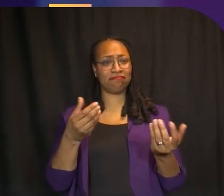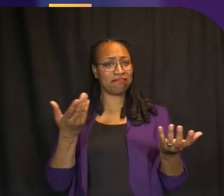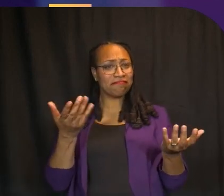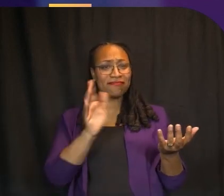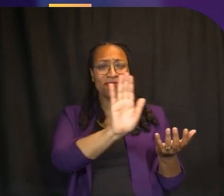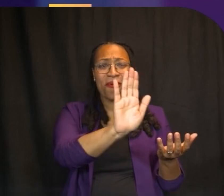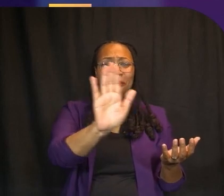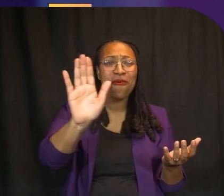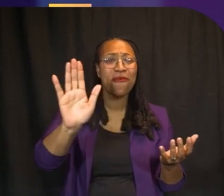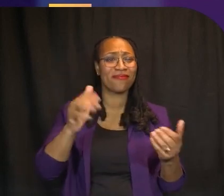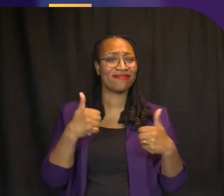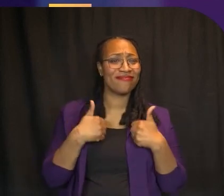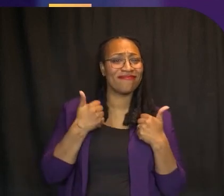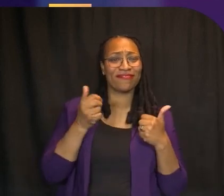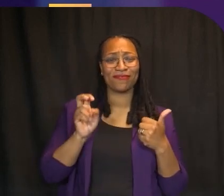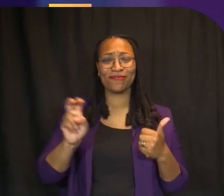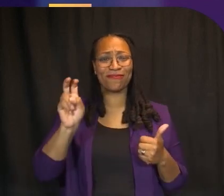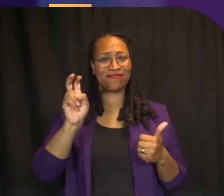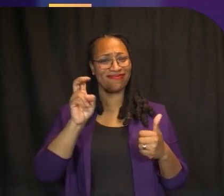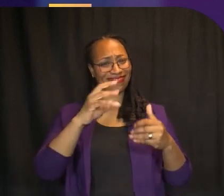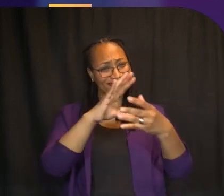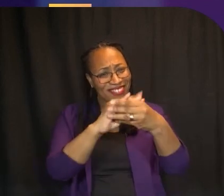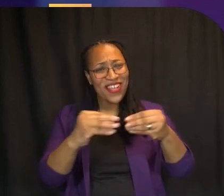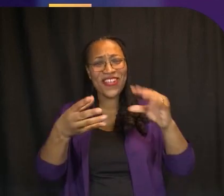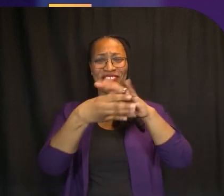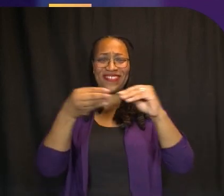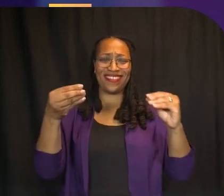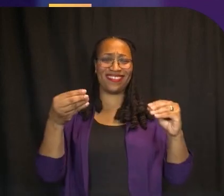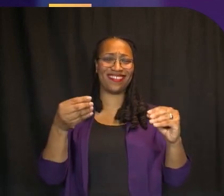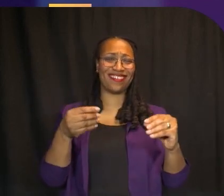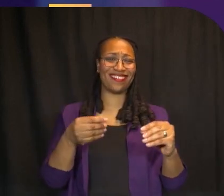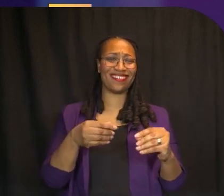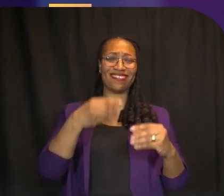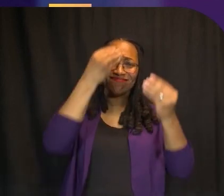door neighbor. Tell them about your